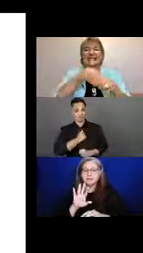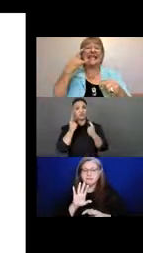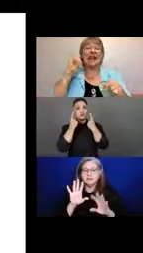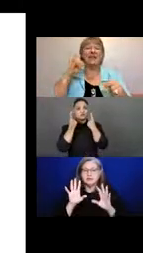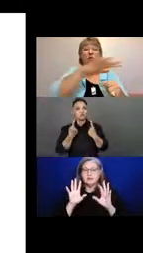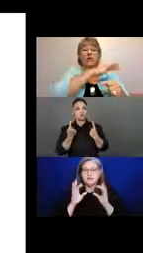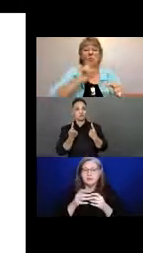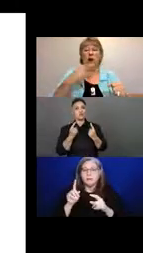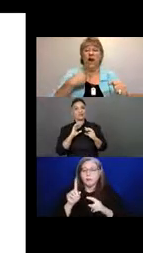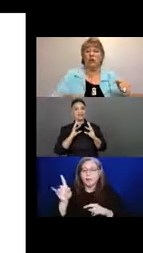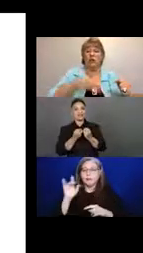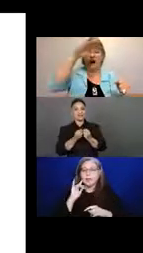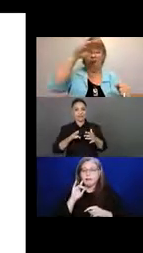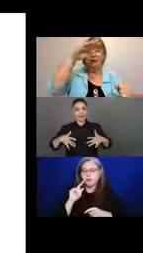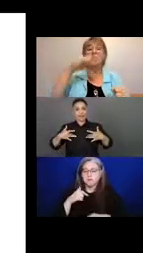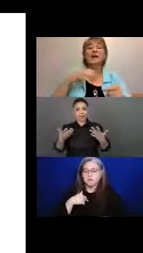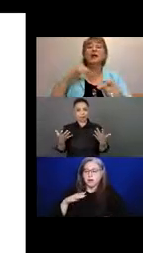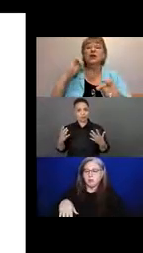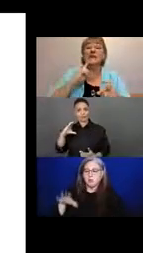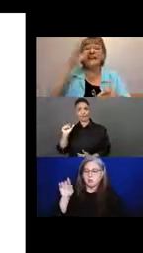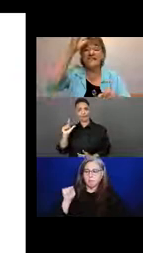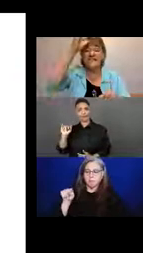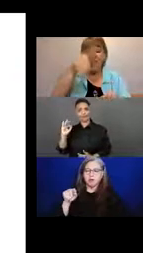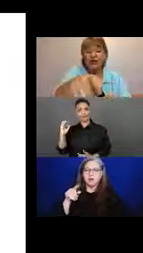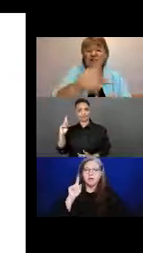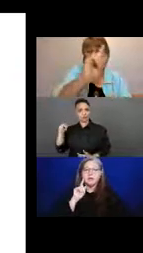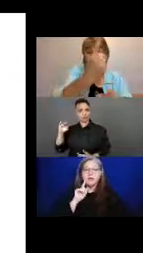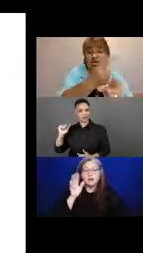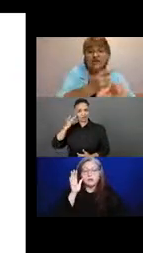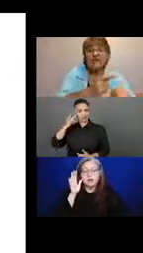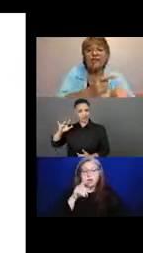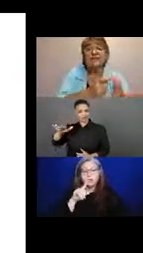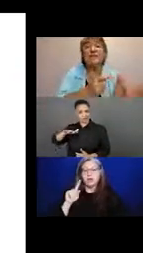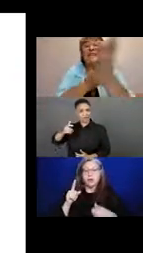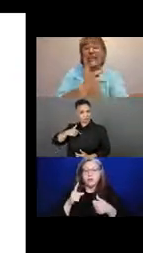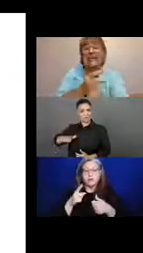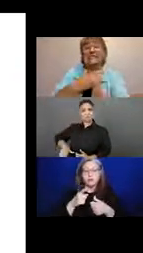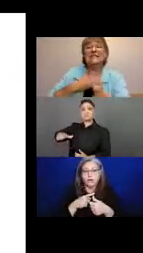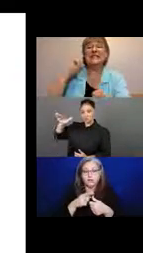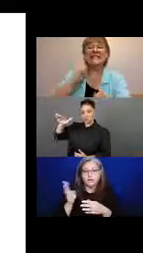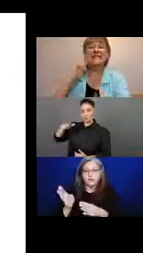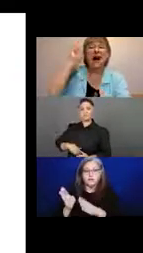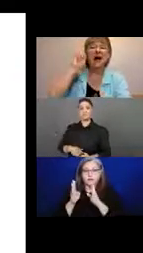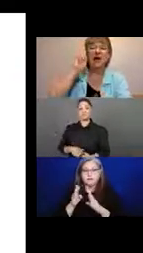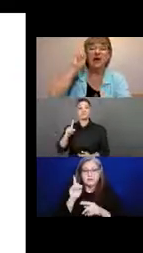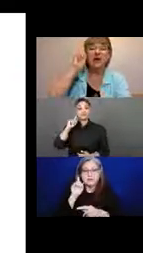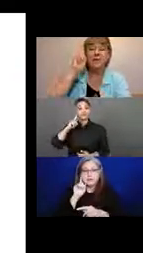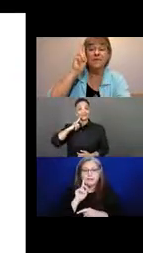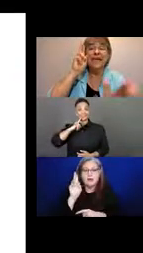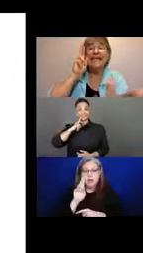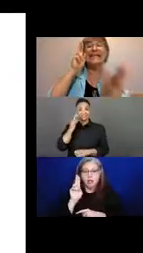in California where I grew up. So my deaf father's first, the next is my deaf